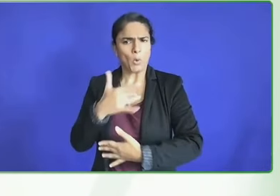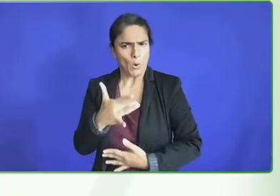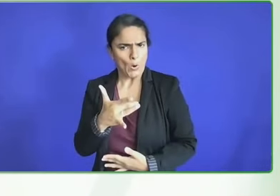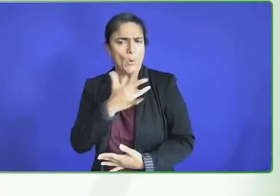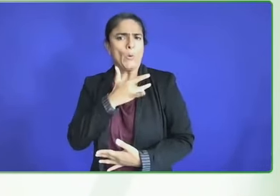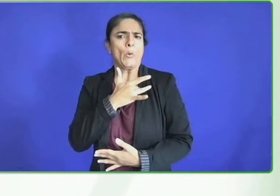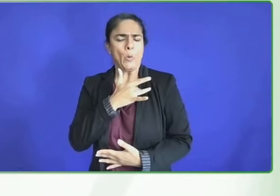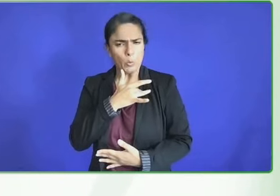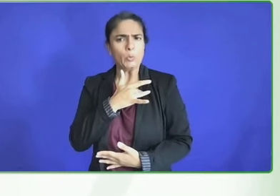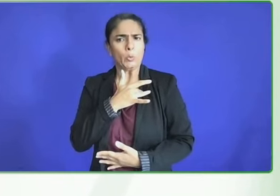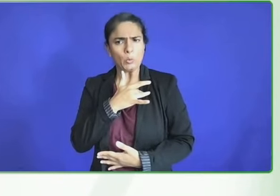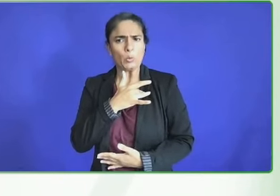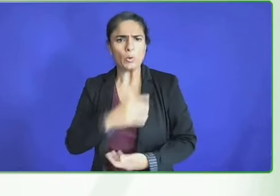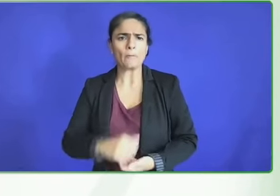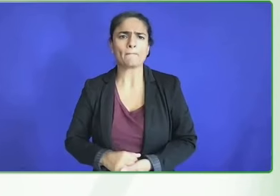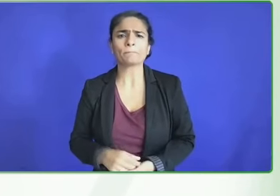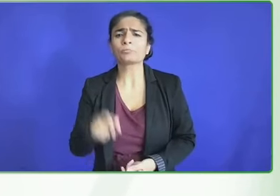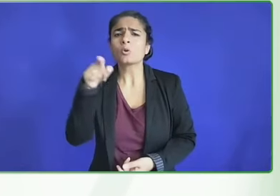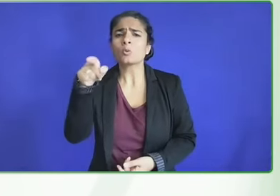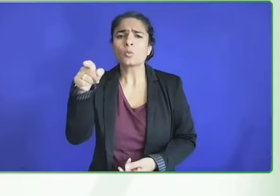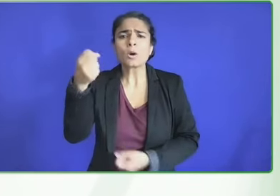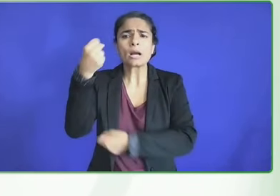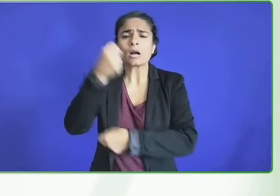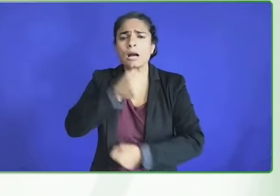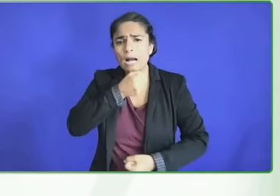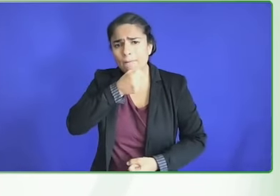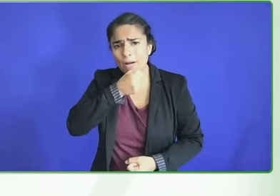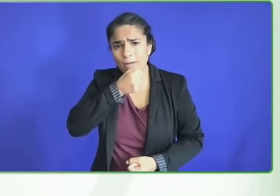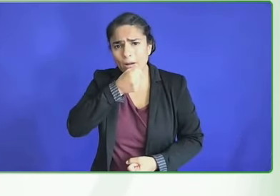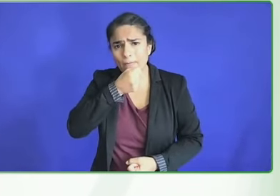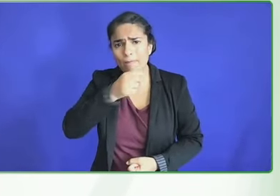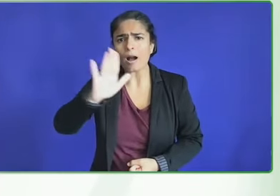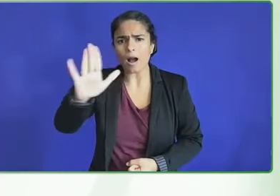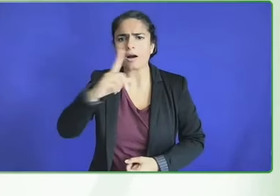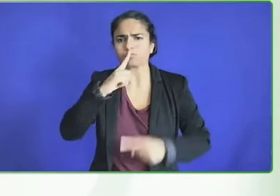It's not so heartening to hear me speaking back at myself.